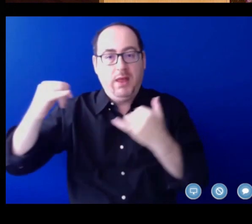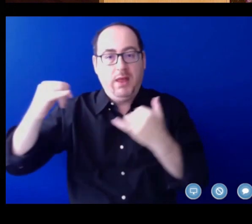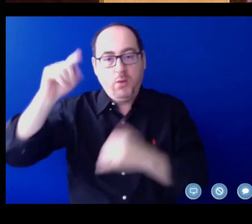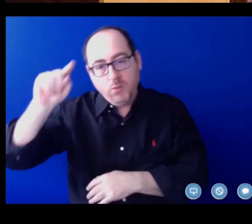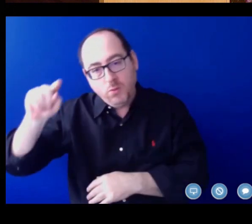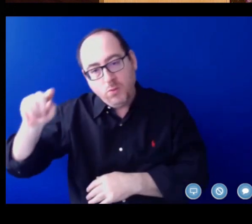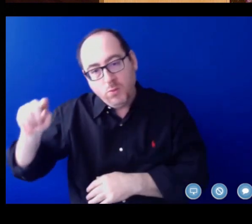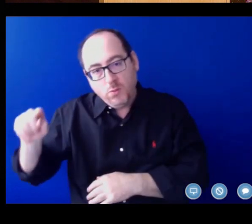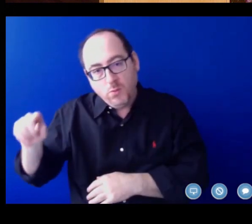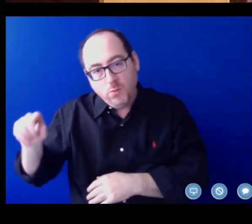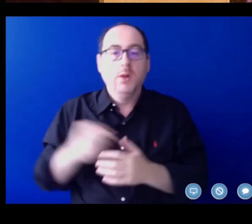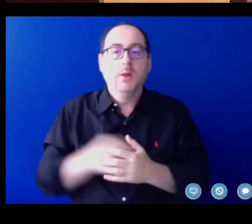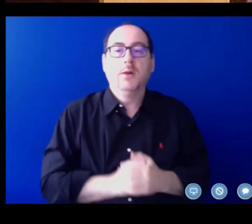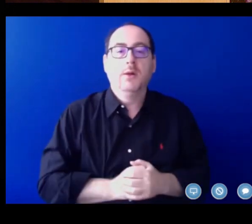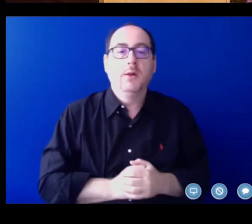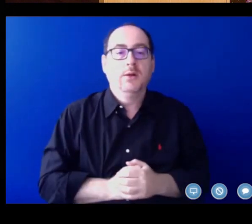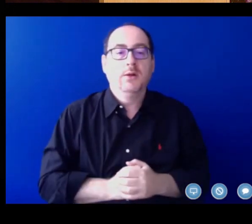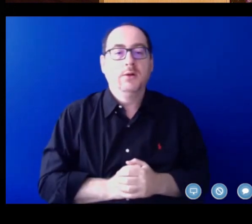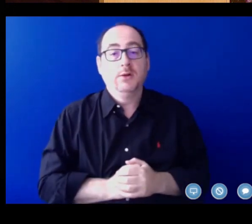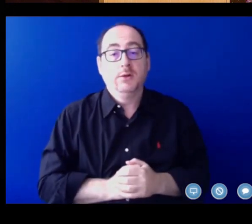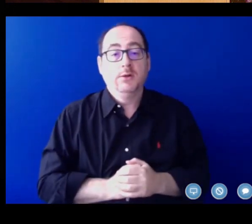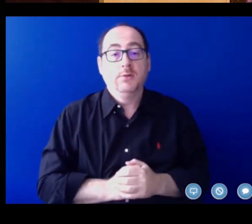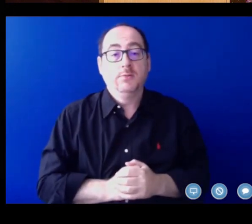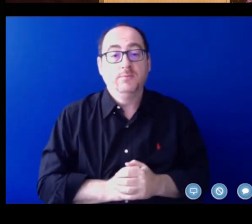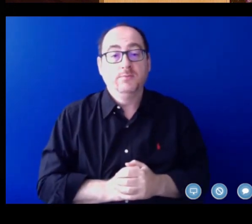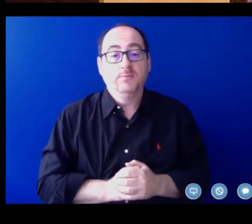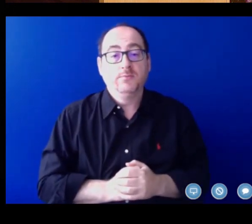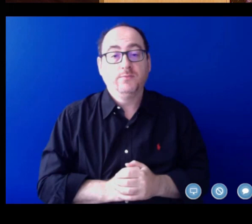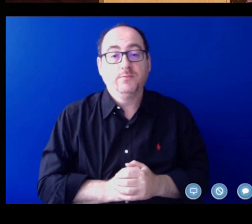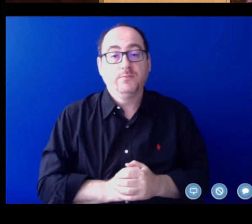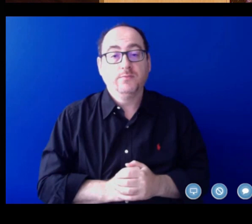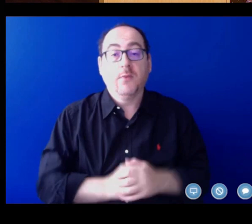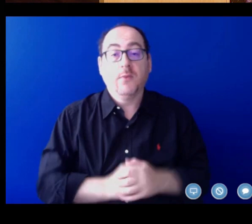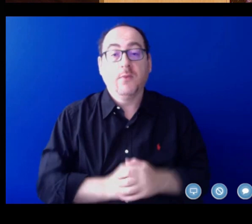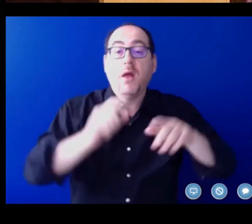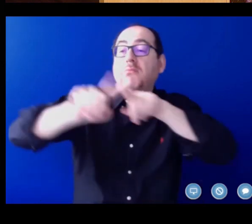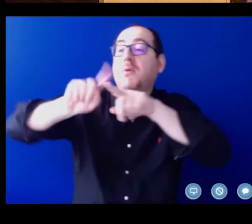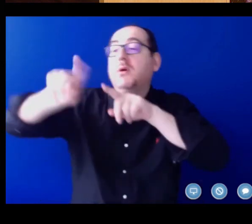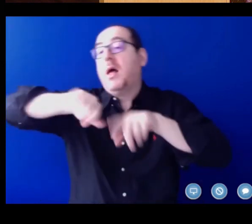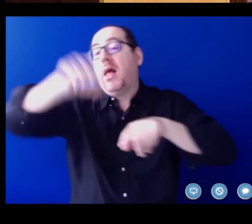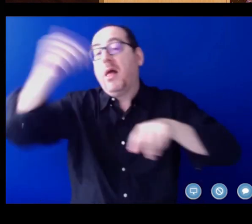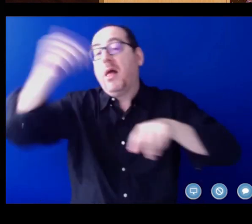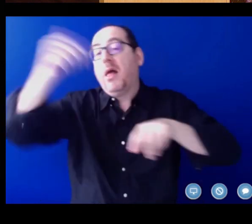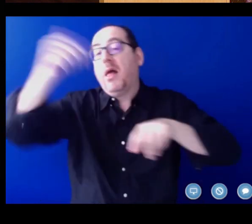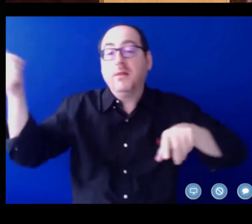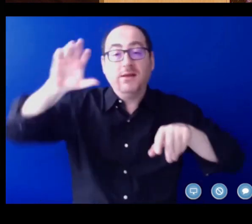than the number received by some much poorer individual countries that are close to refugee-producing